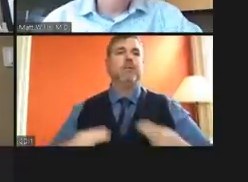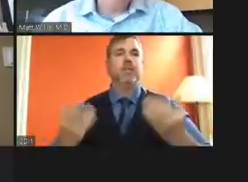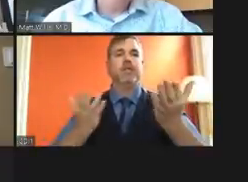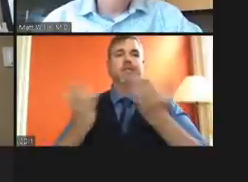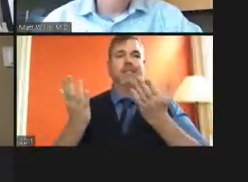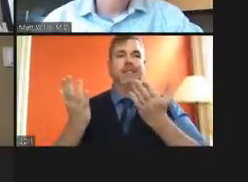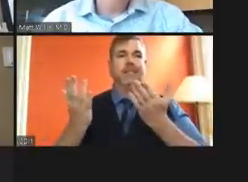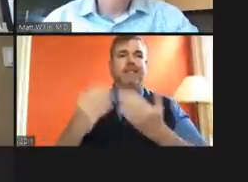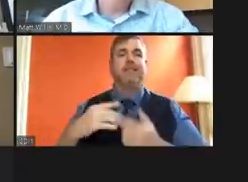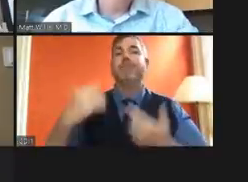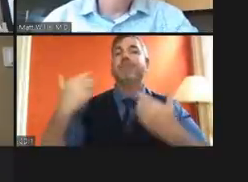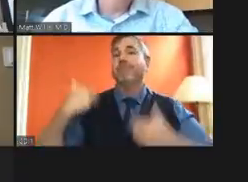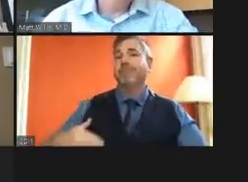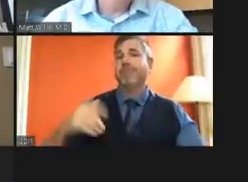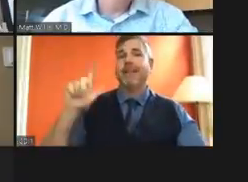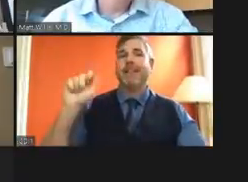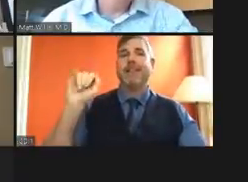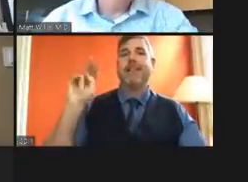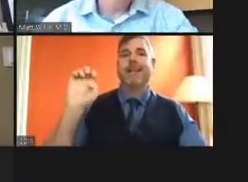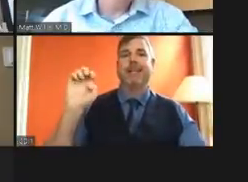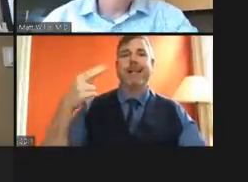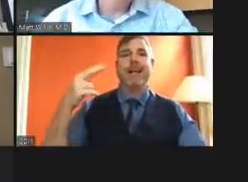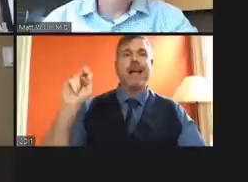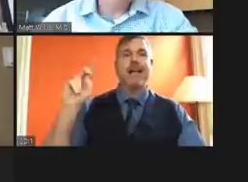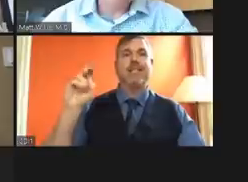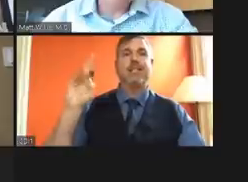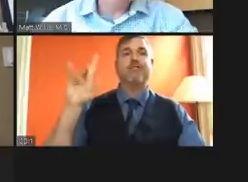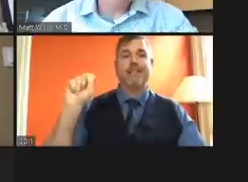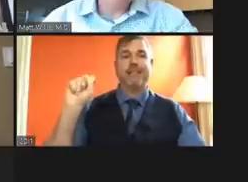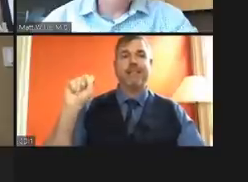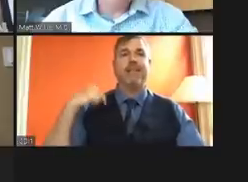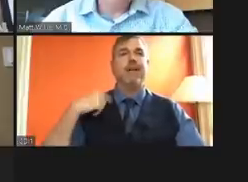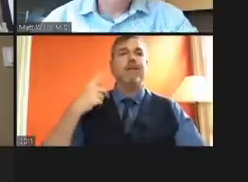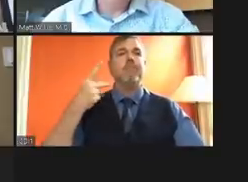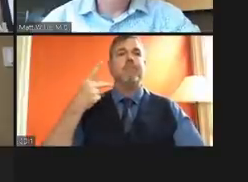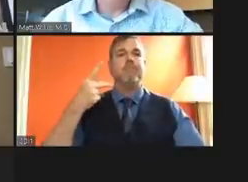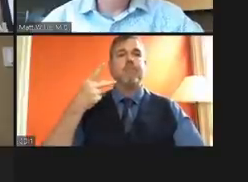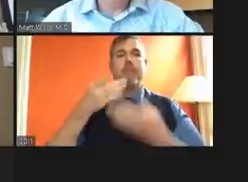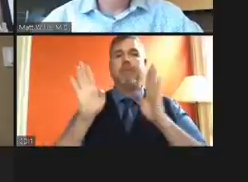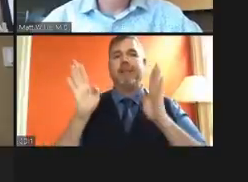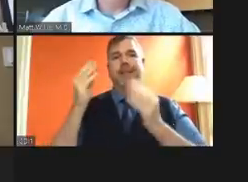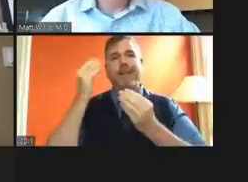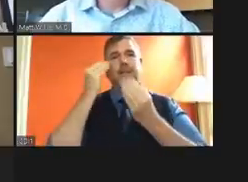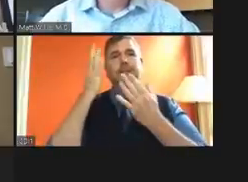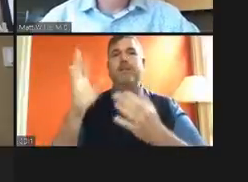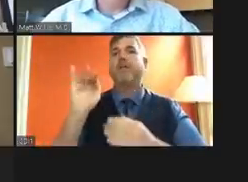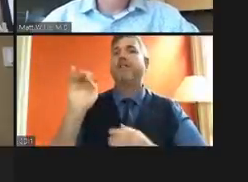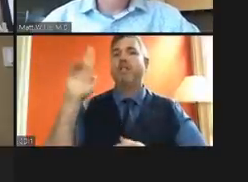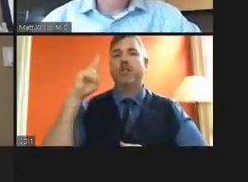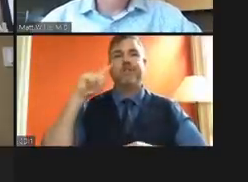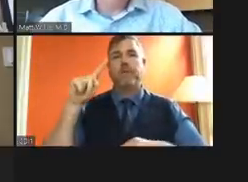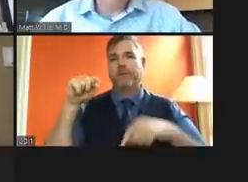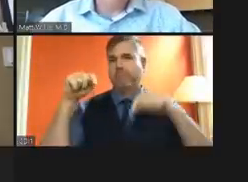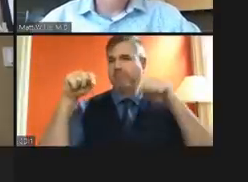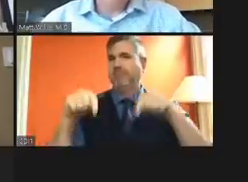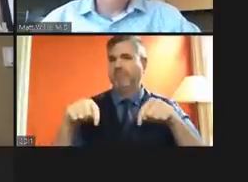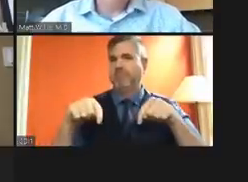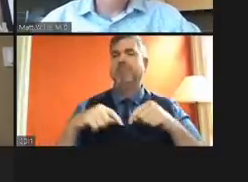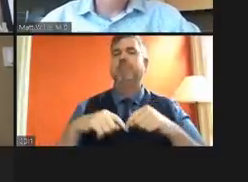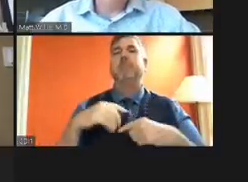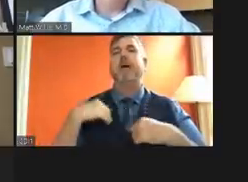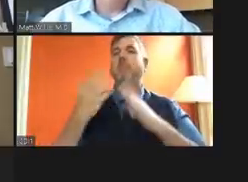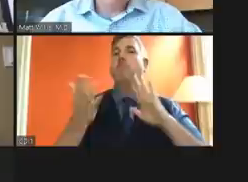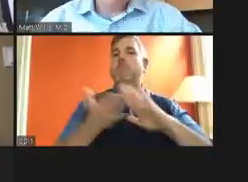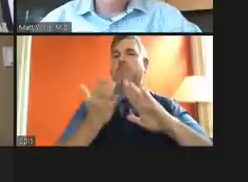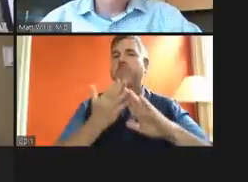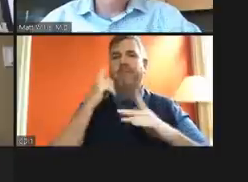I will be your moderator this afternoon. The purpose of today's event is to review recent COVID-19 activity